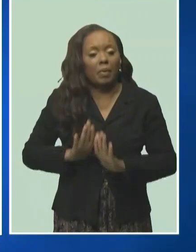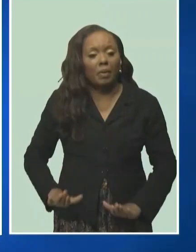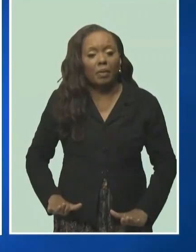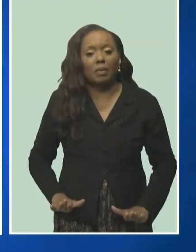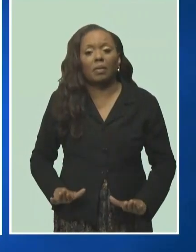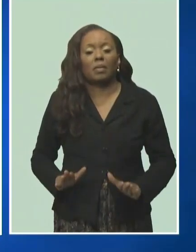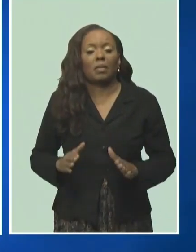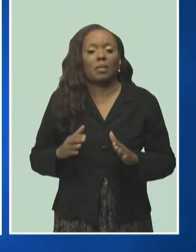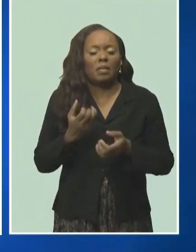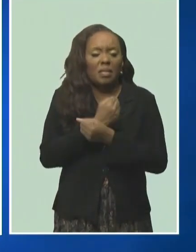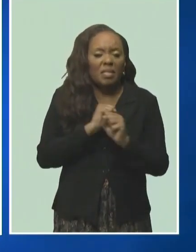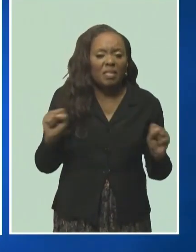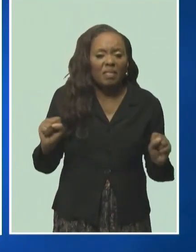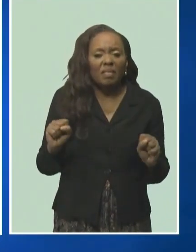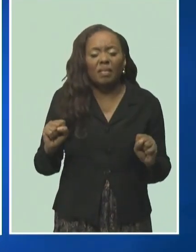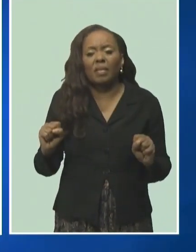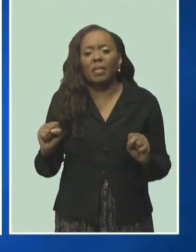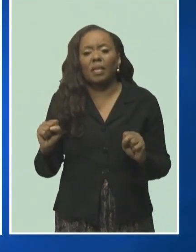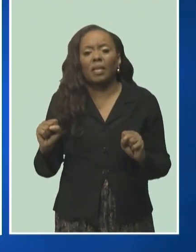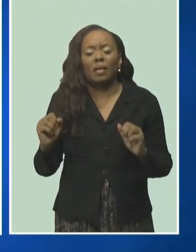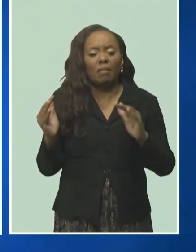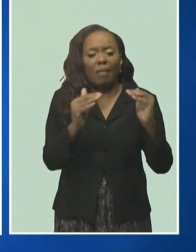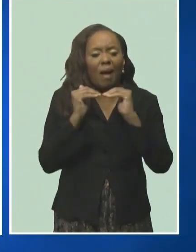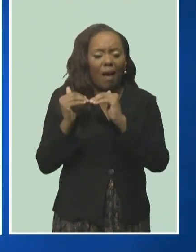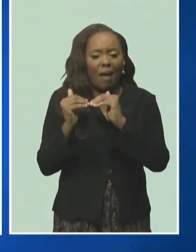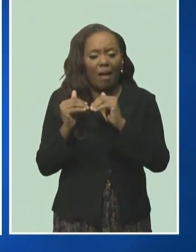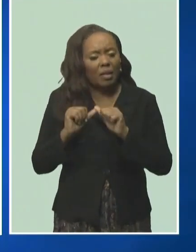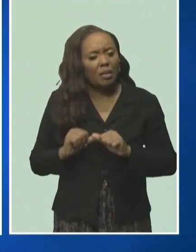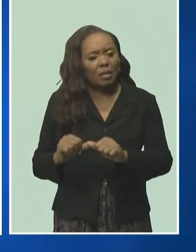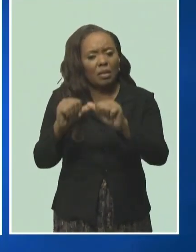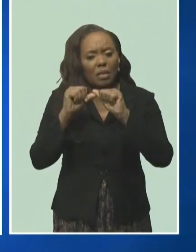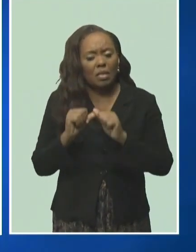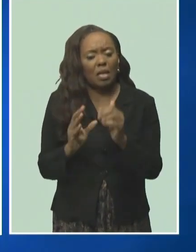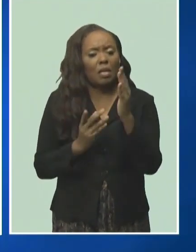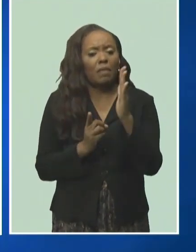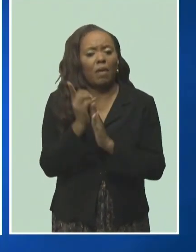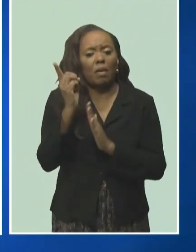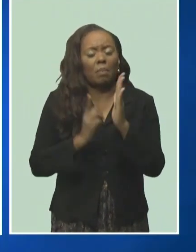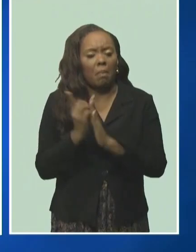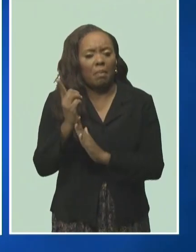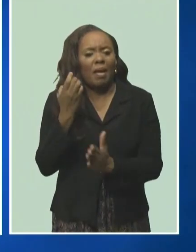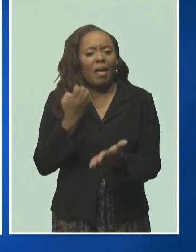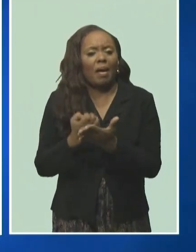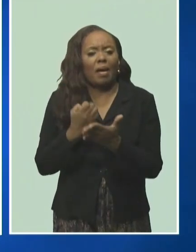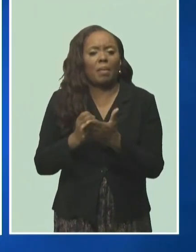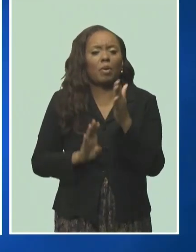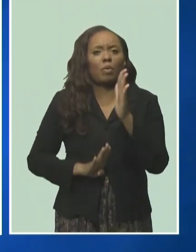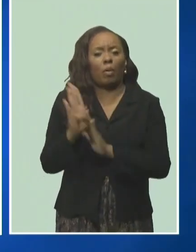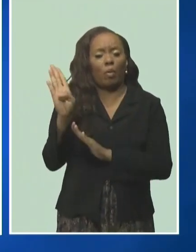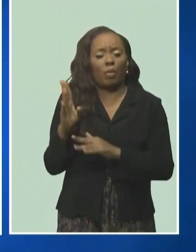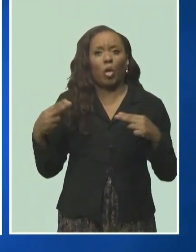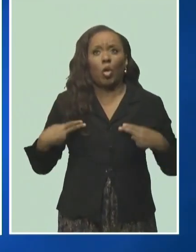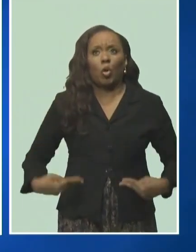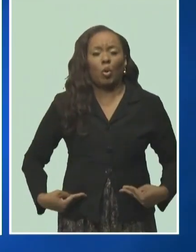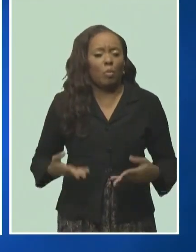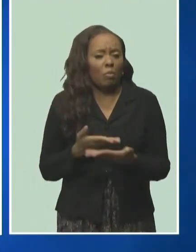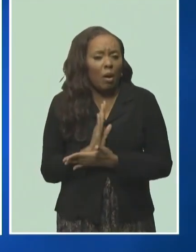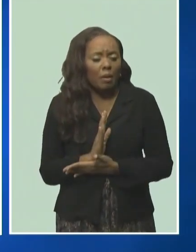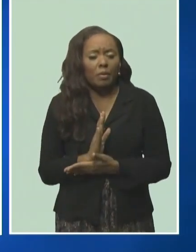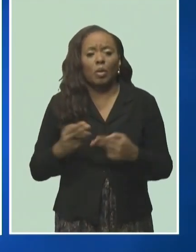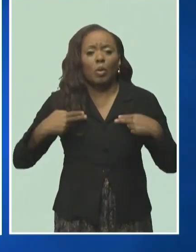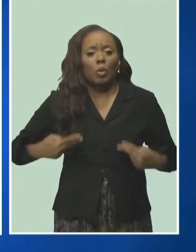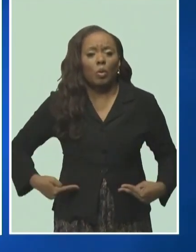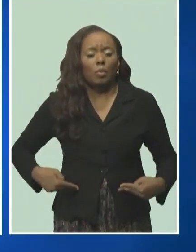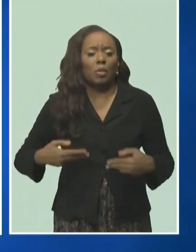democracy, sustainable development and economic growth, human rights and human and social